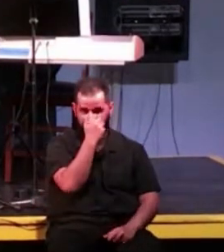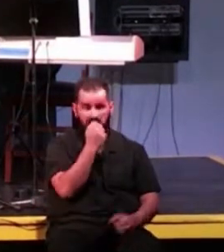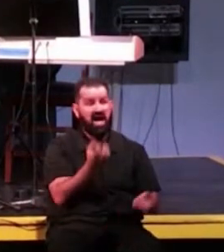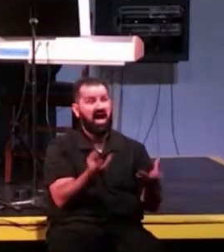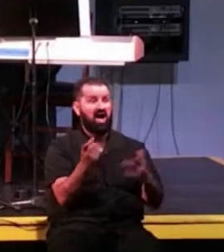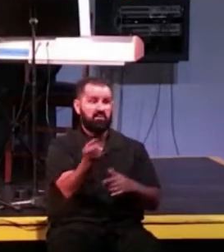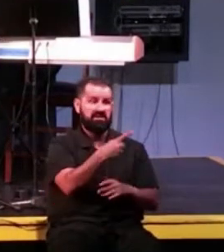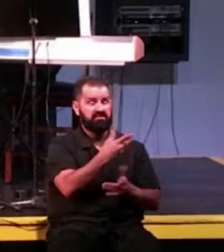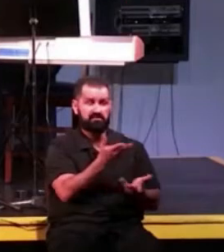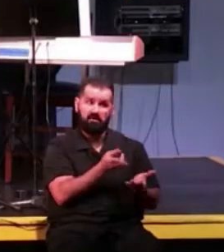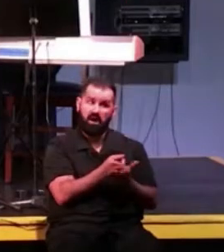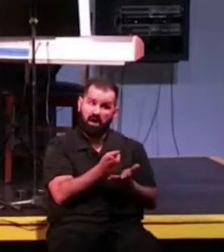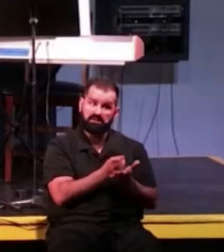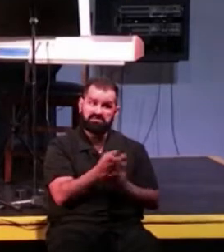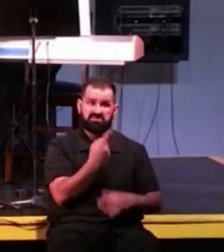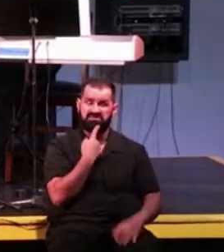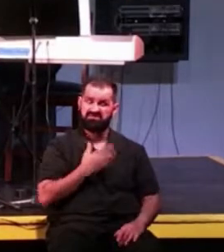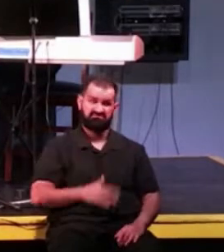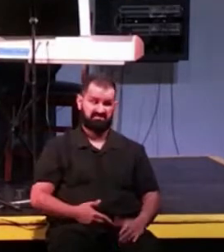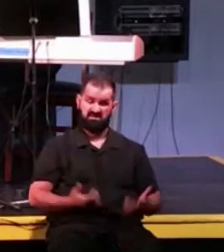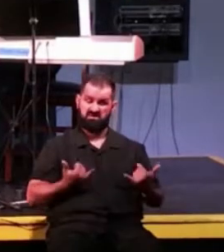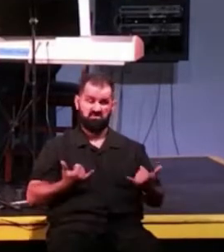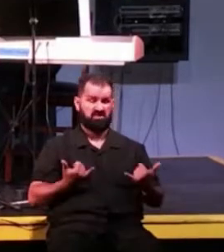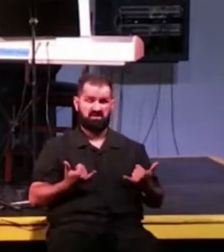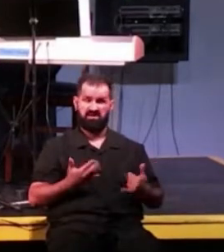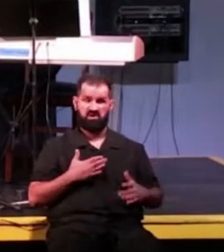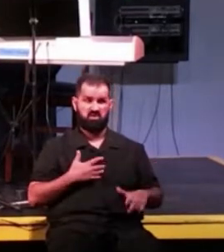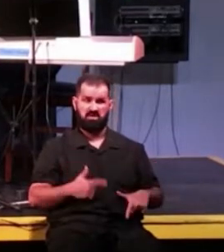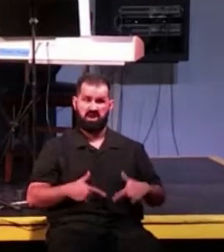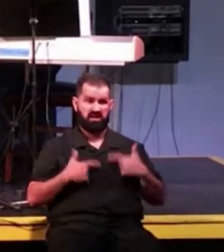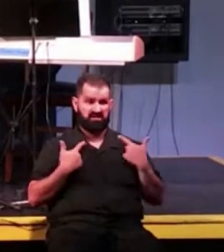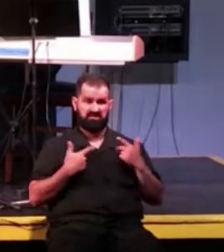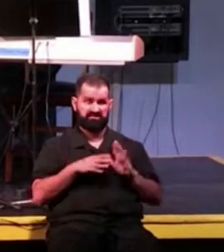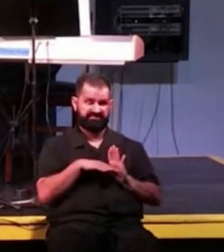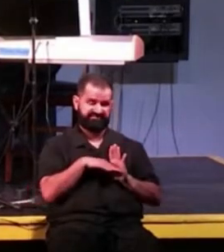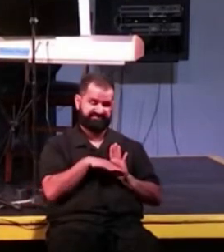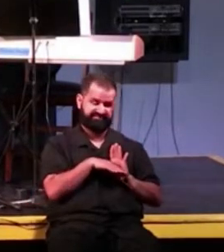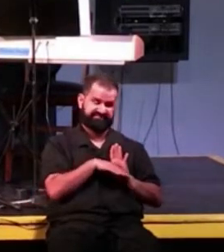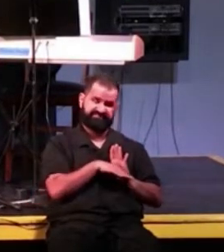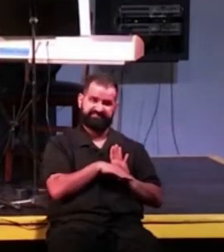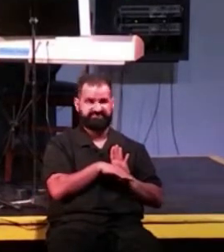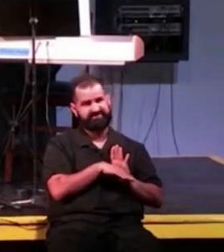How many of you are honest enough in the house of the Lord and a witness of all these Christian people to say,